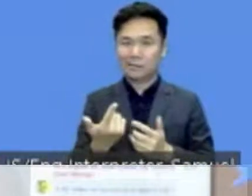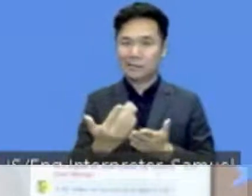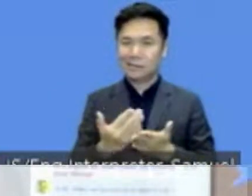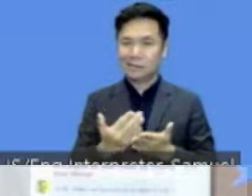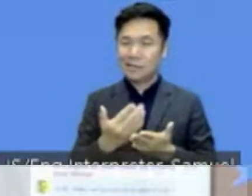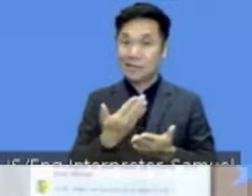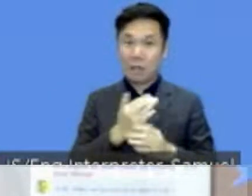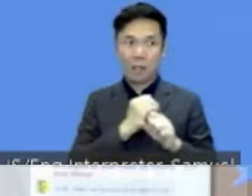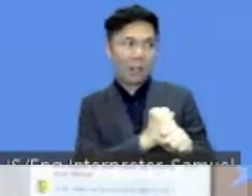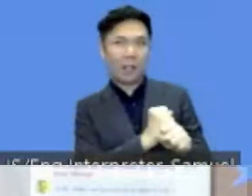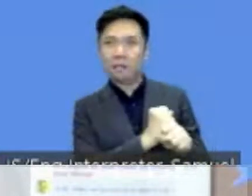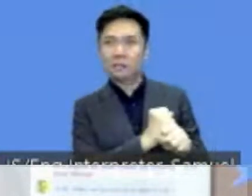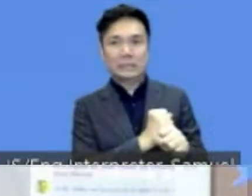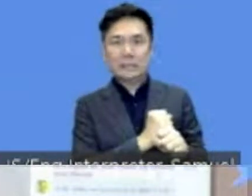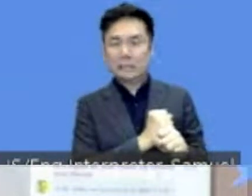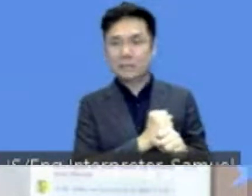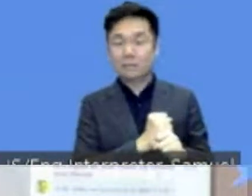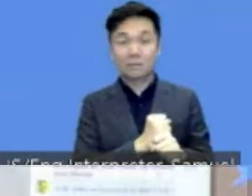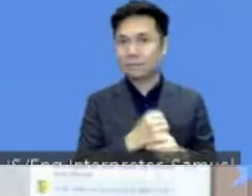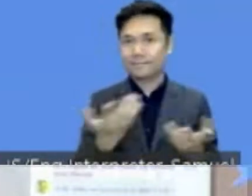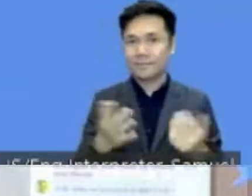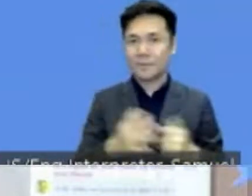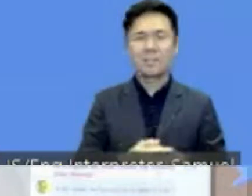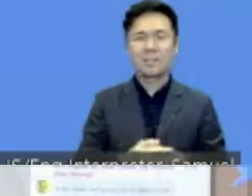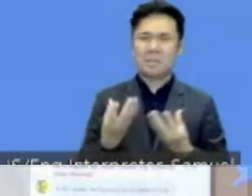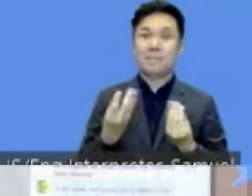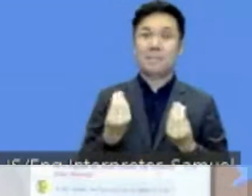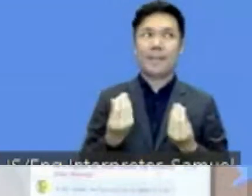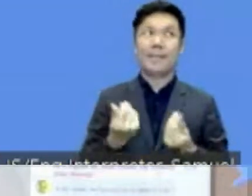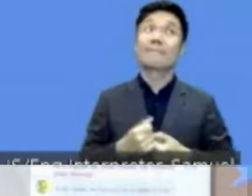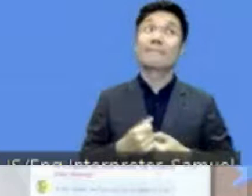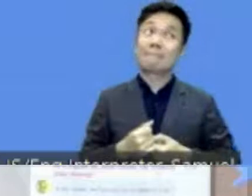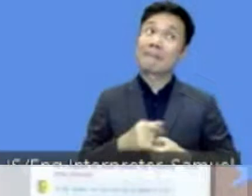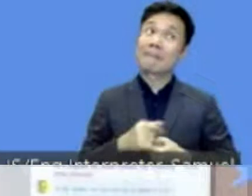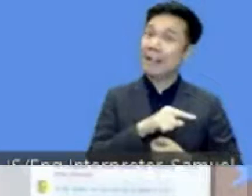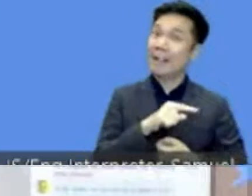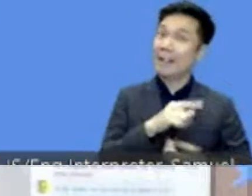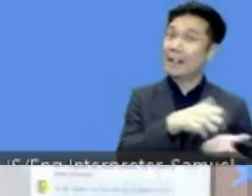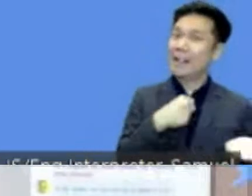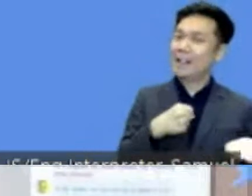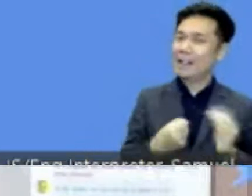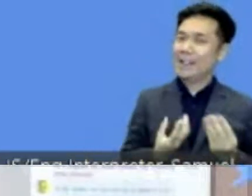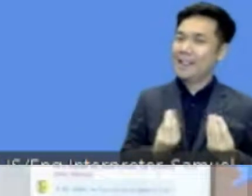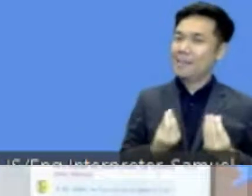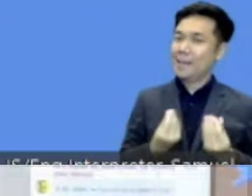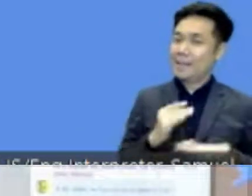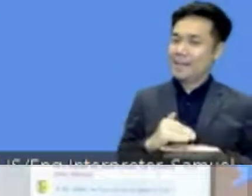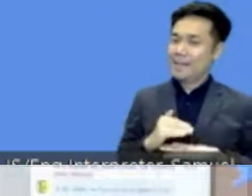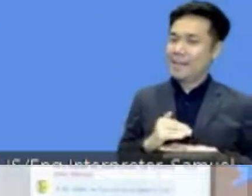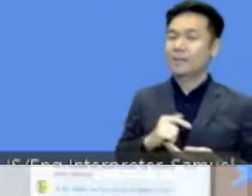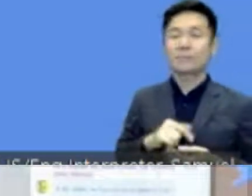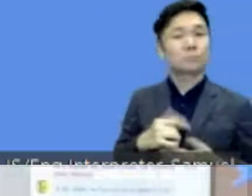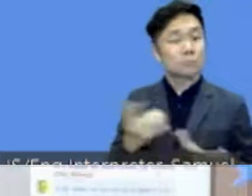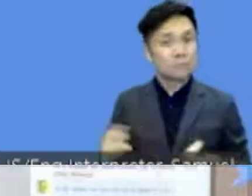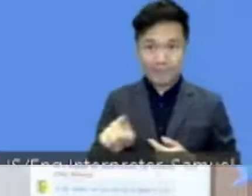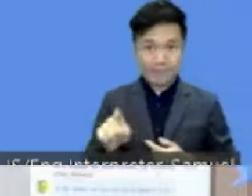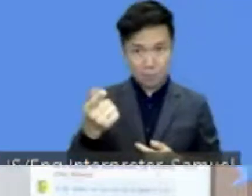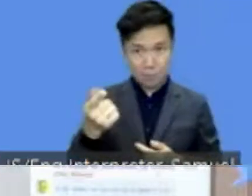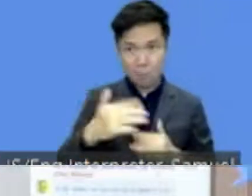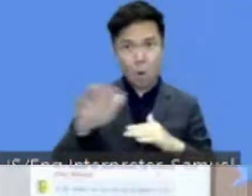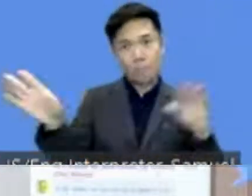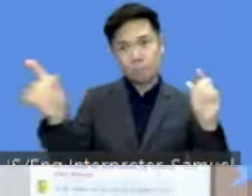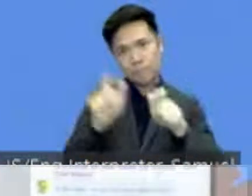about that. You know, they just think about just saving few monies or, you know, doing something like that. So I think awareness is the key in that, in